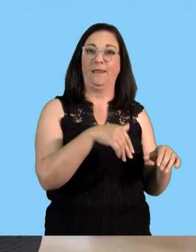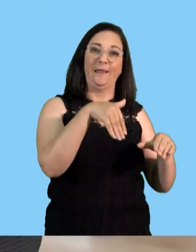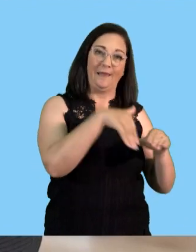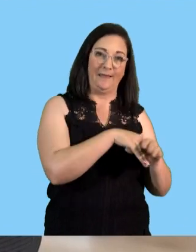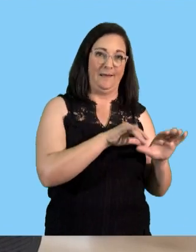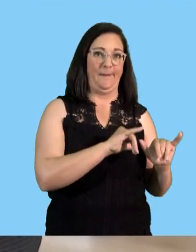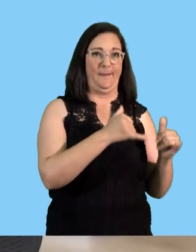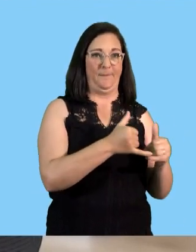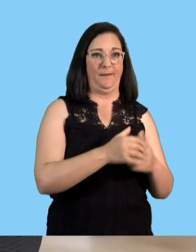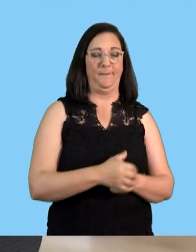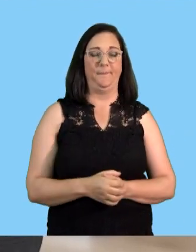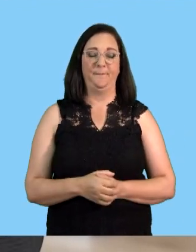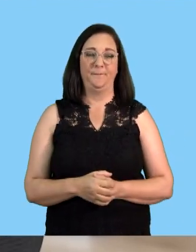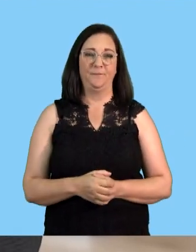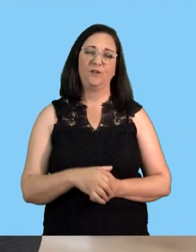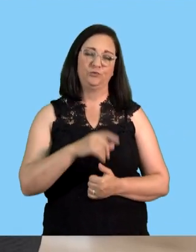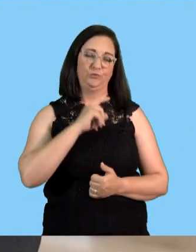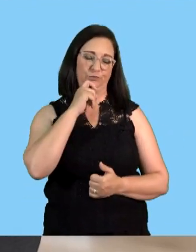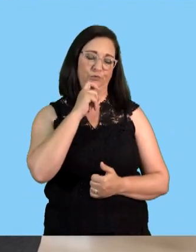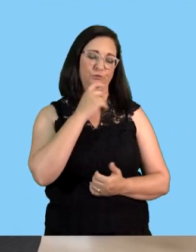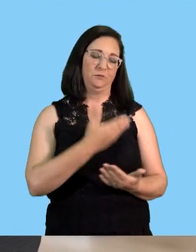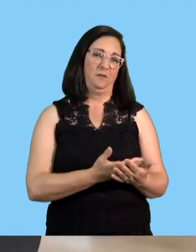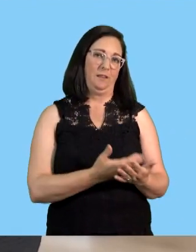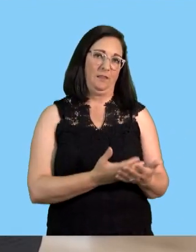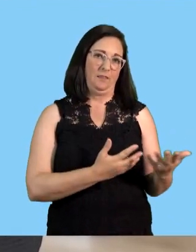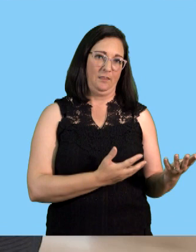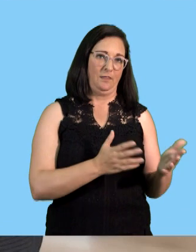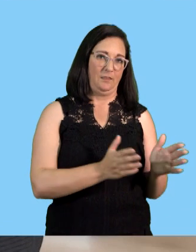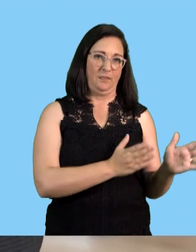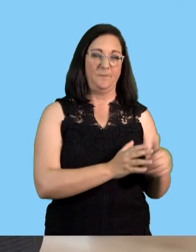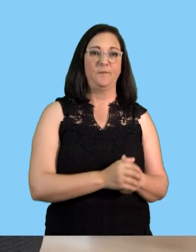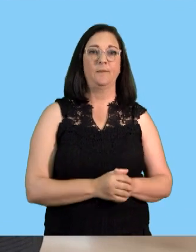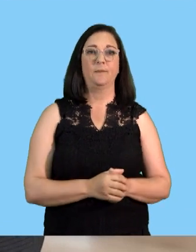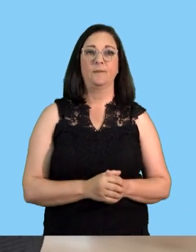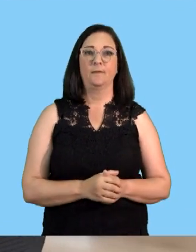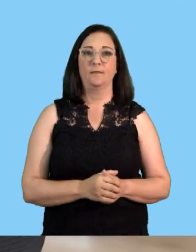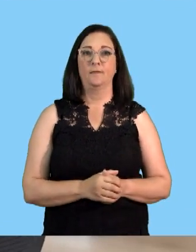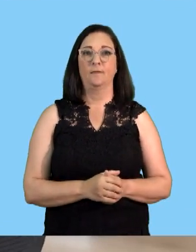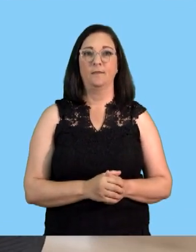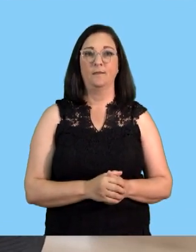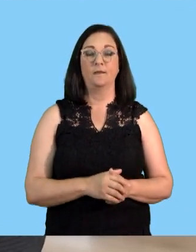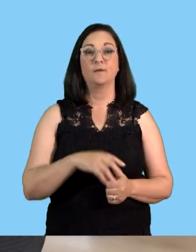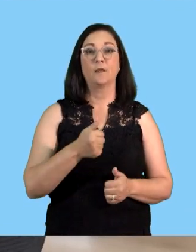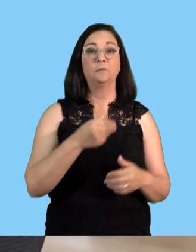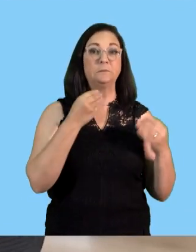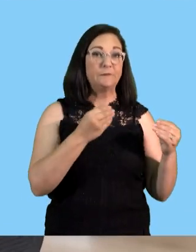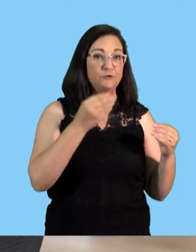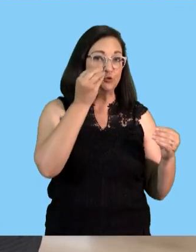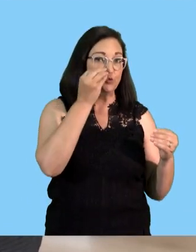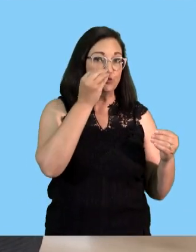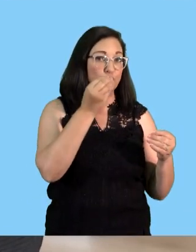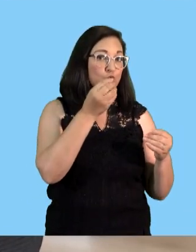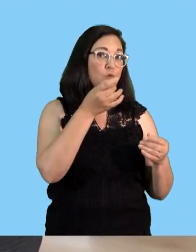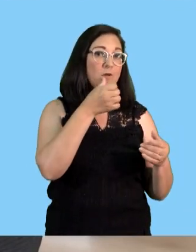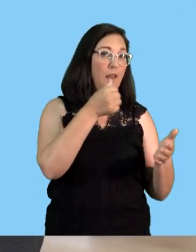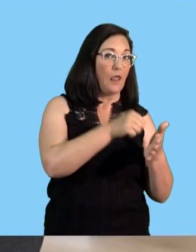is the first source that we can use. The second one, we can use the business newsletters or the